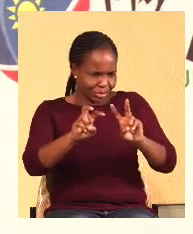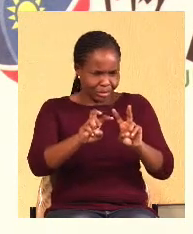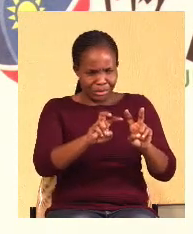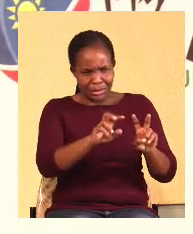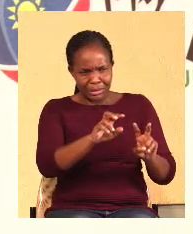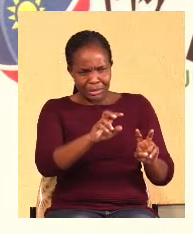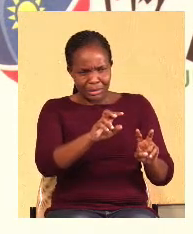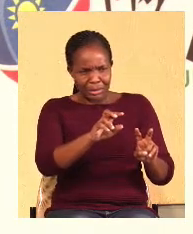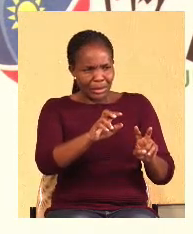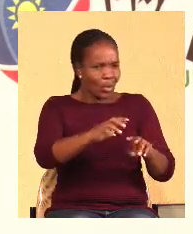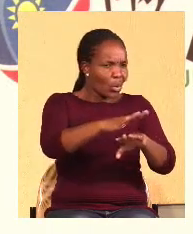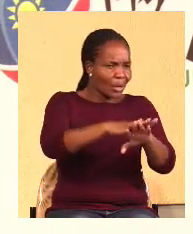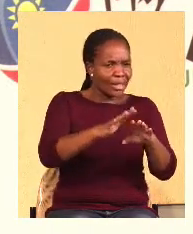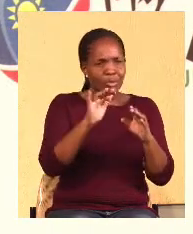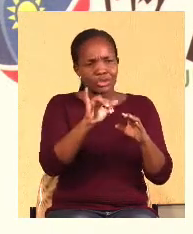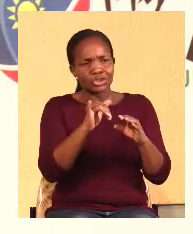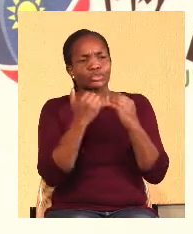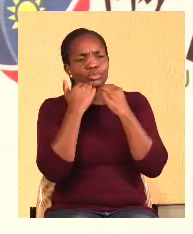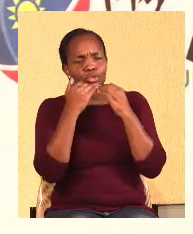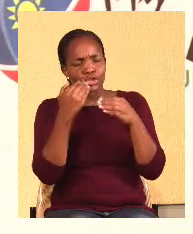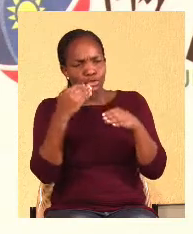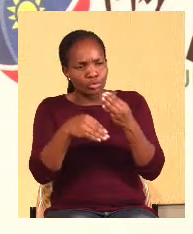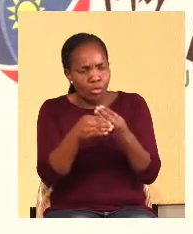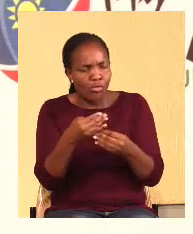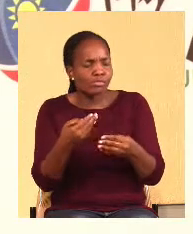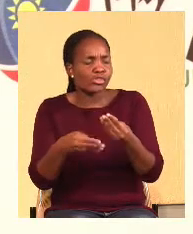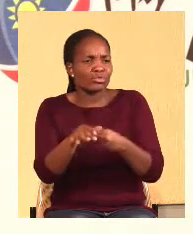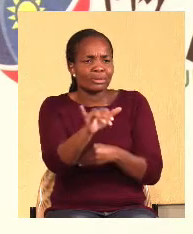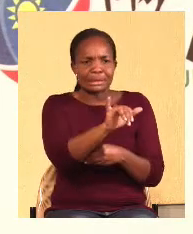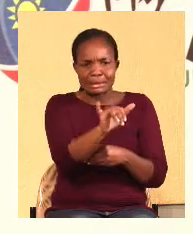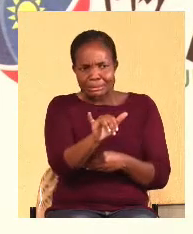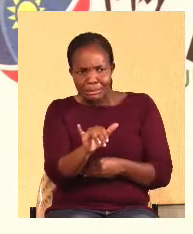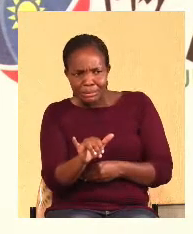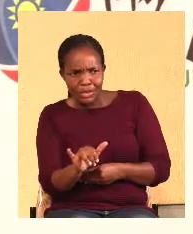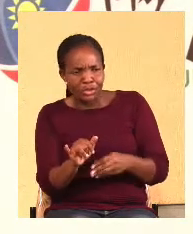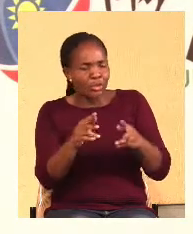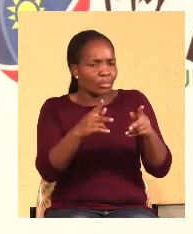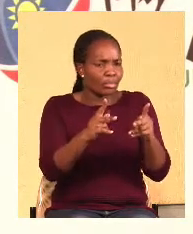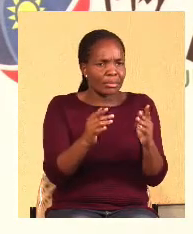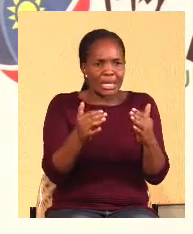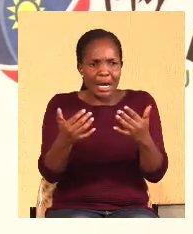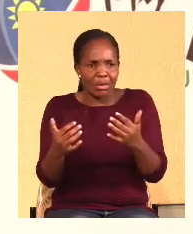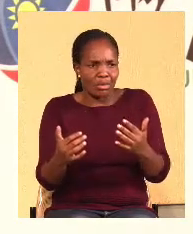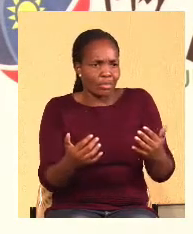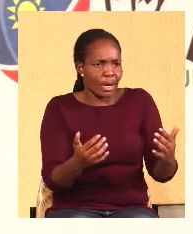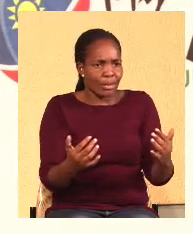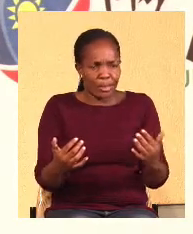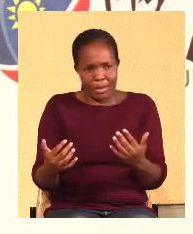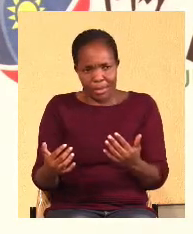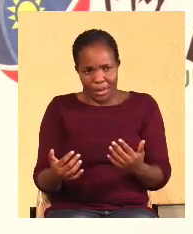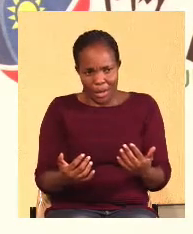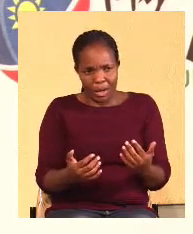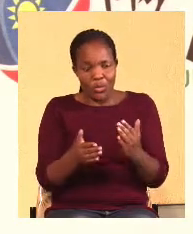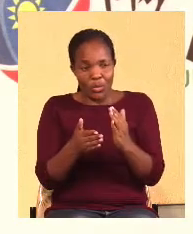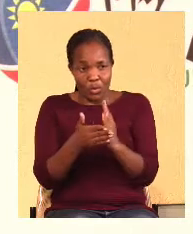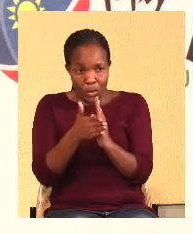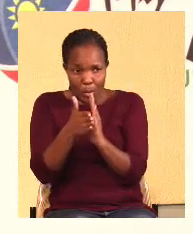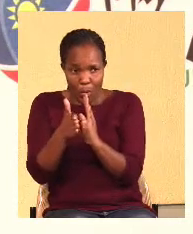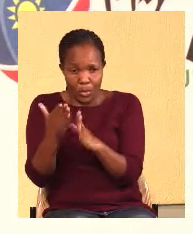economic activities that we can look into to, and see how best we can open up those areas without necessarily compromising